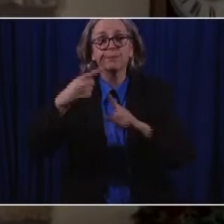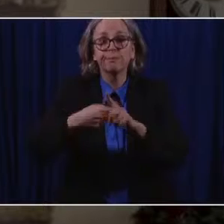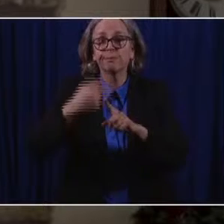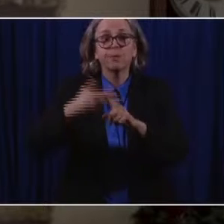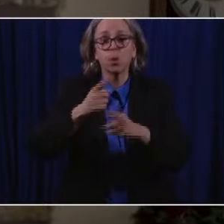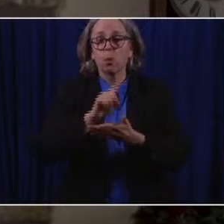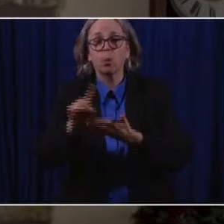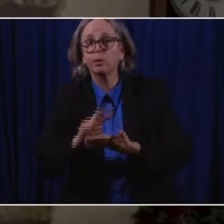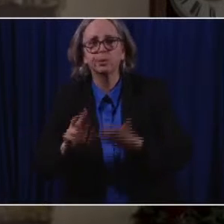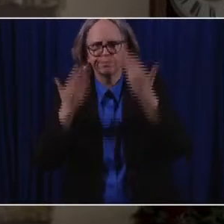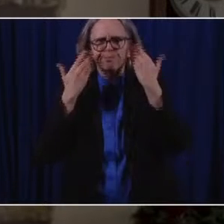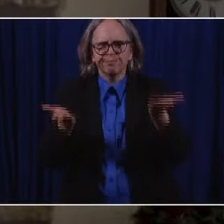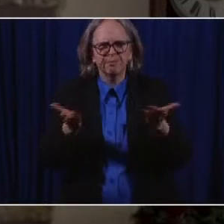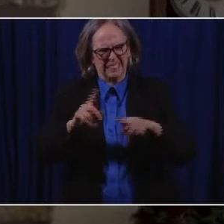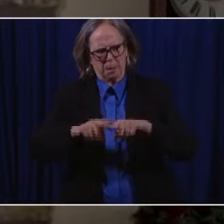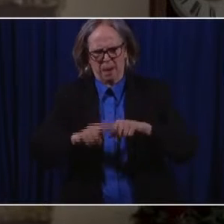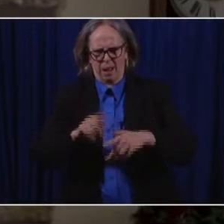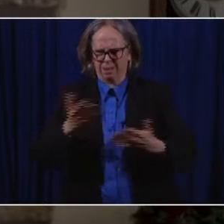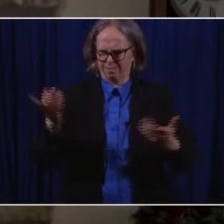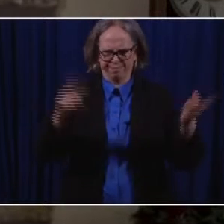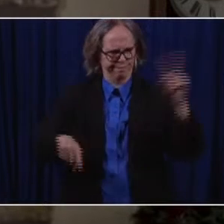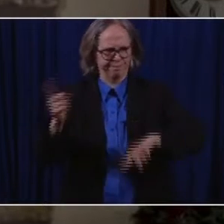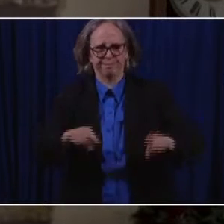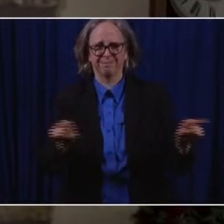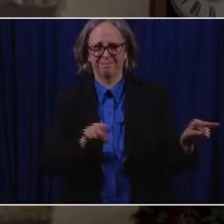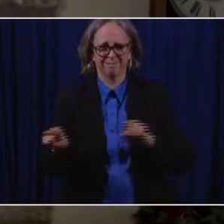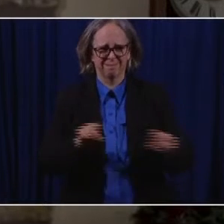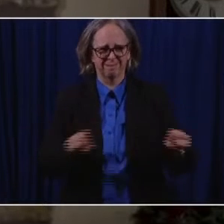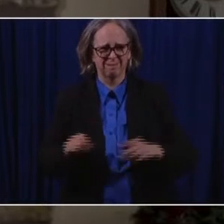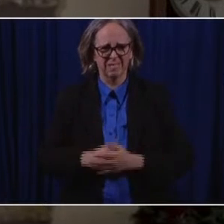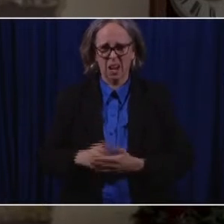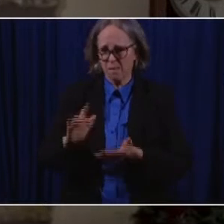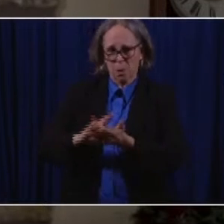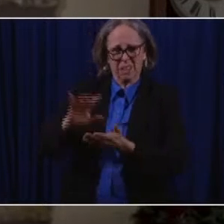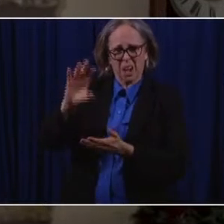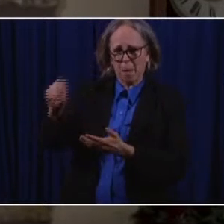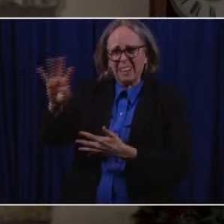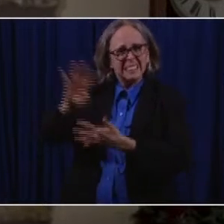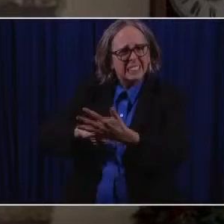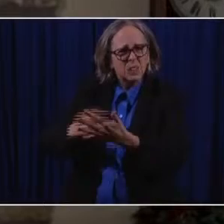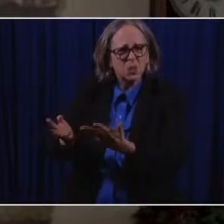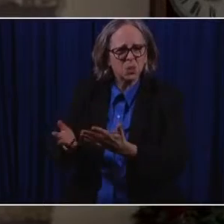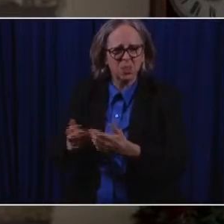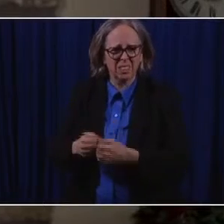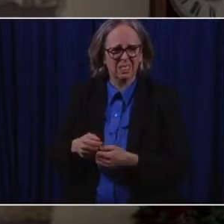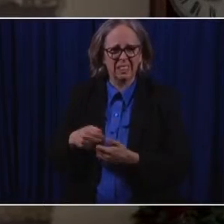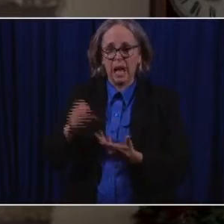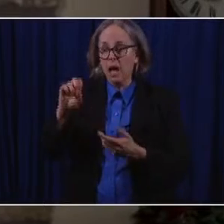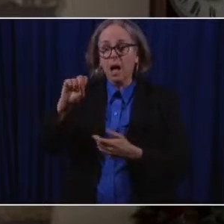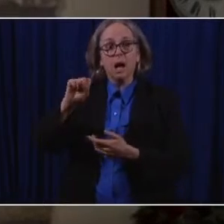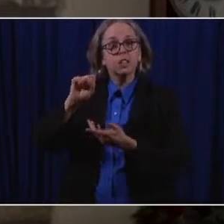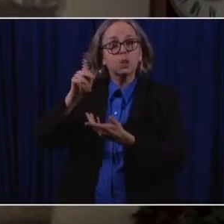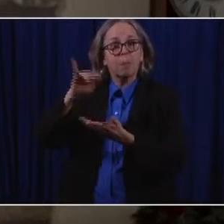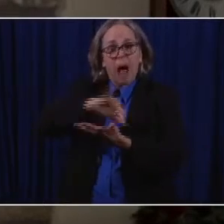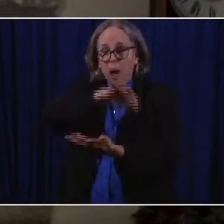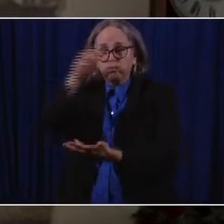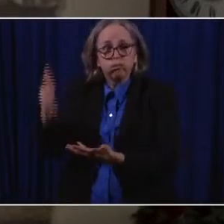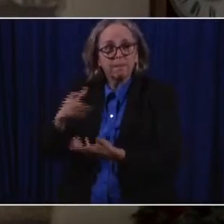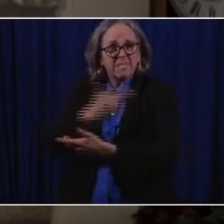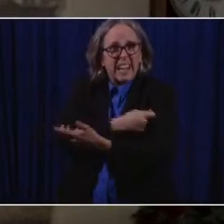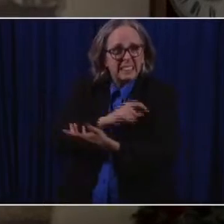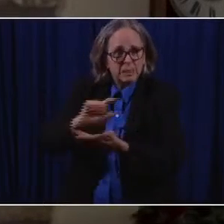be based on what that pharmacy company can schedule. So again, it's all a scheduling issue. Bruce, you want to say